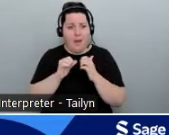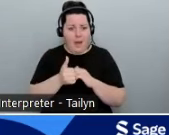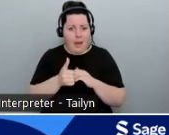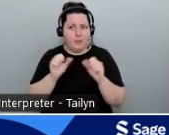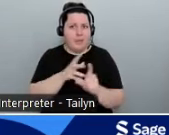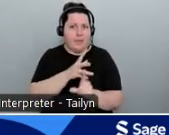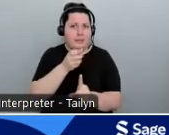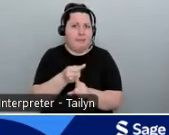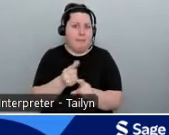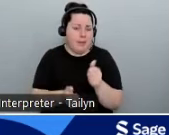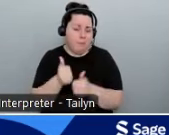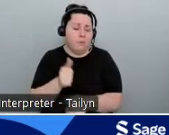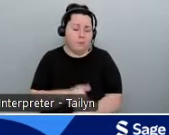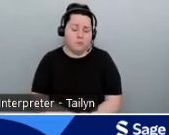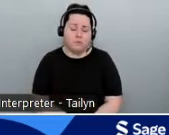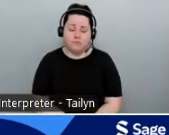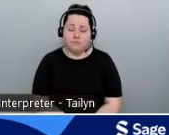impact.